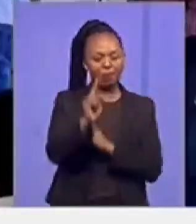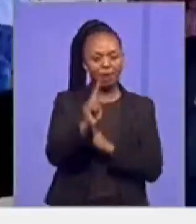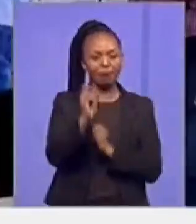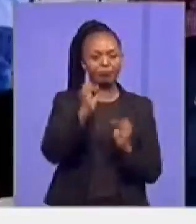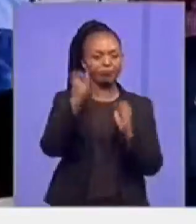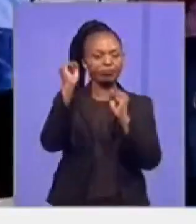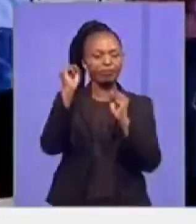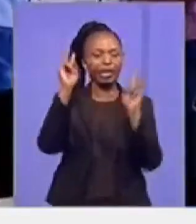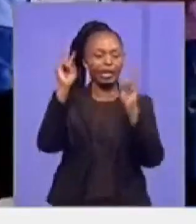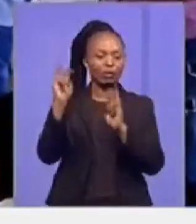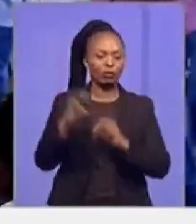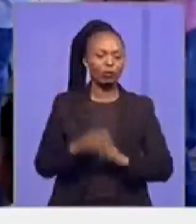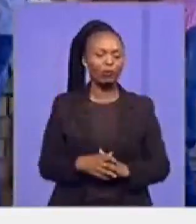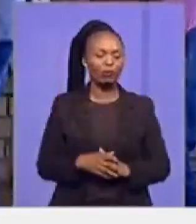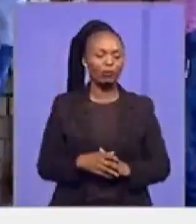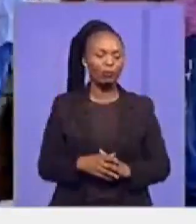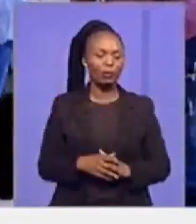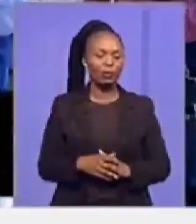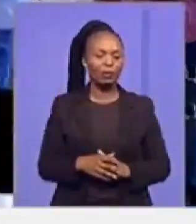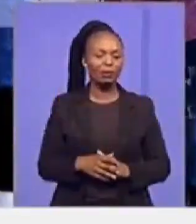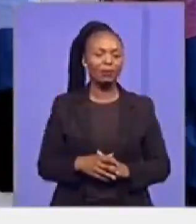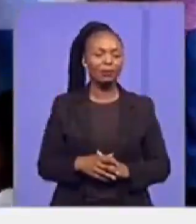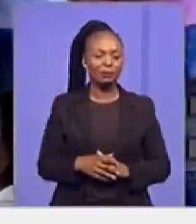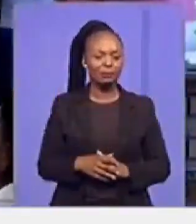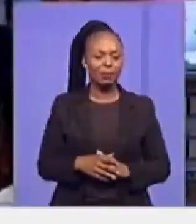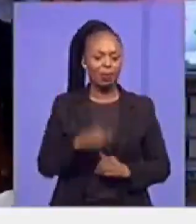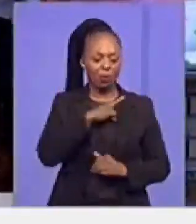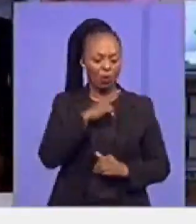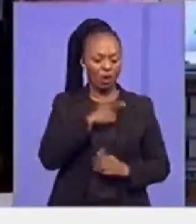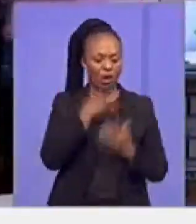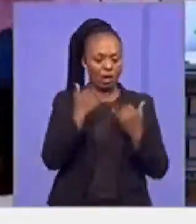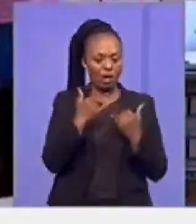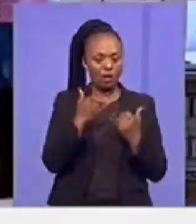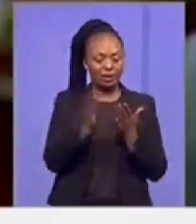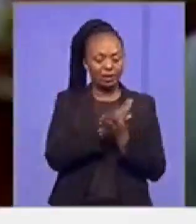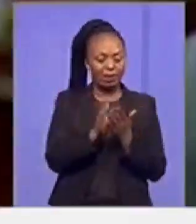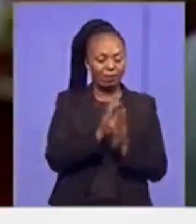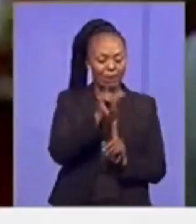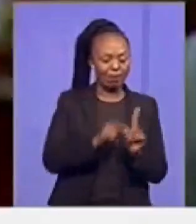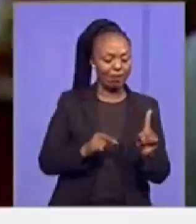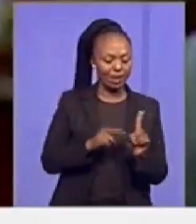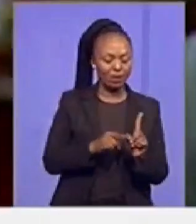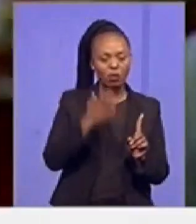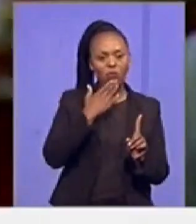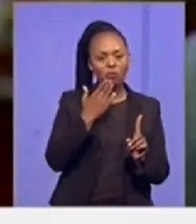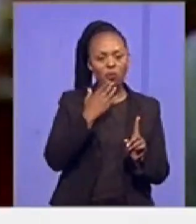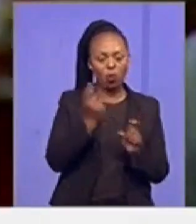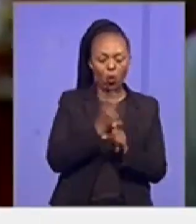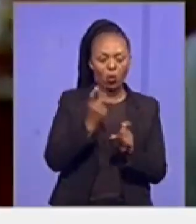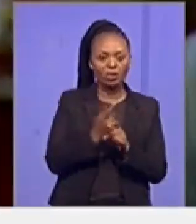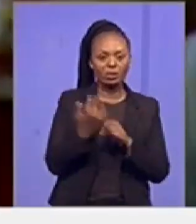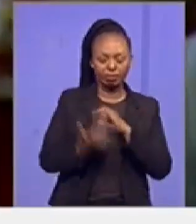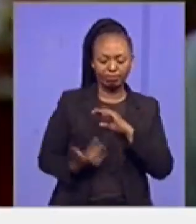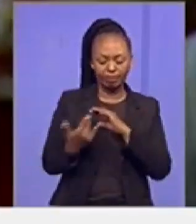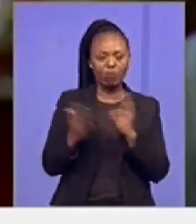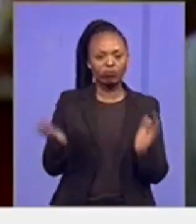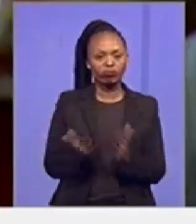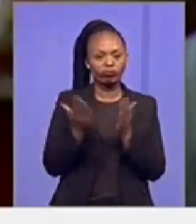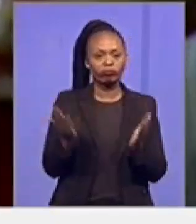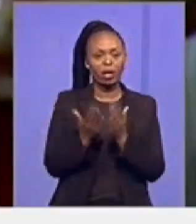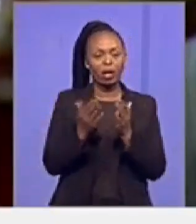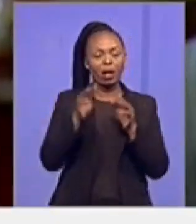ena Magwe hore e bile motho ya jwang hore ke mo dintho tse neng dina le thabelo haholo